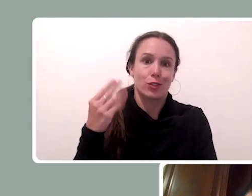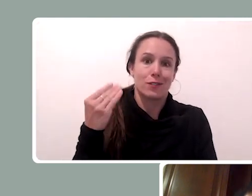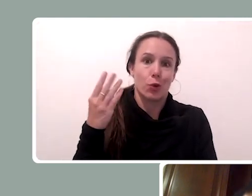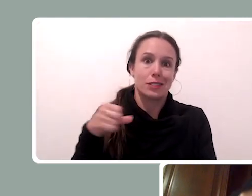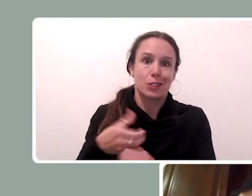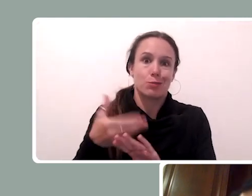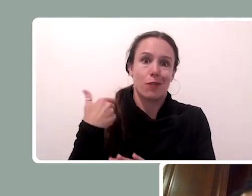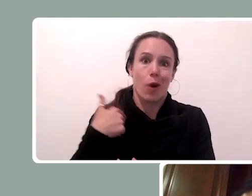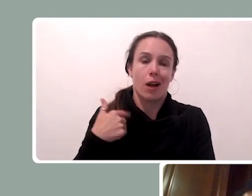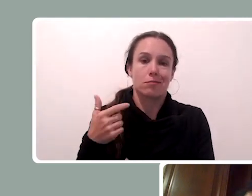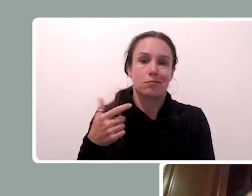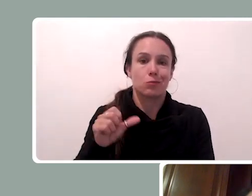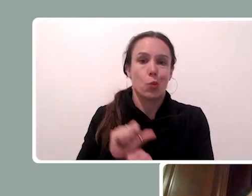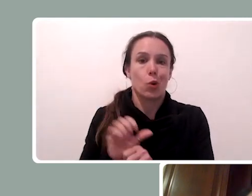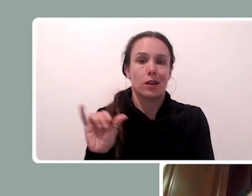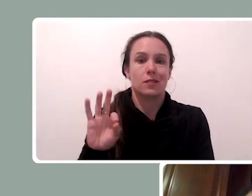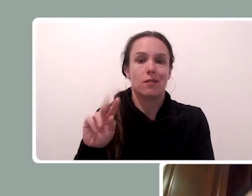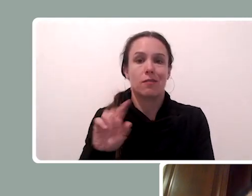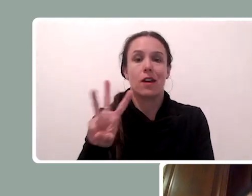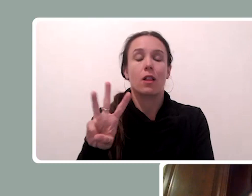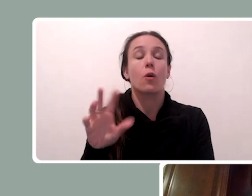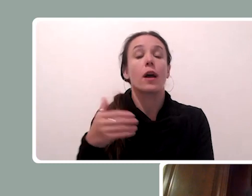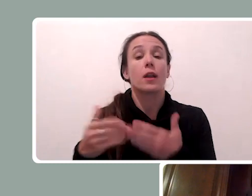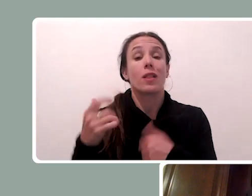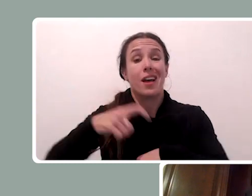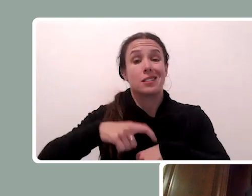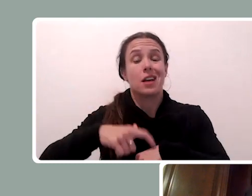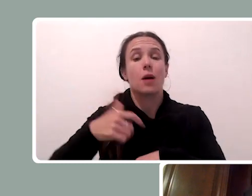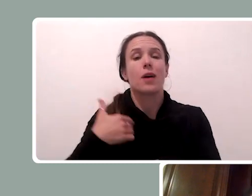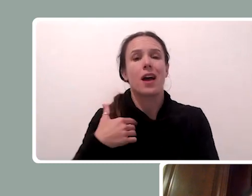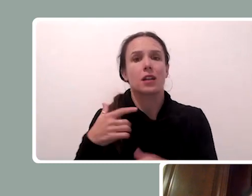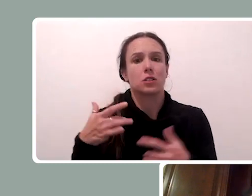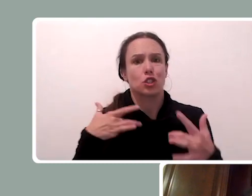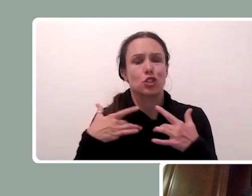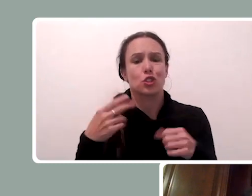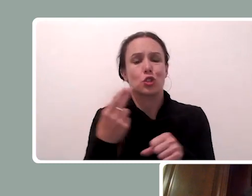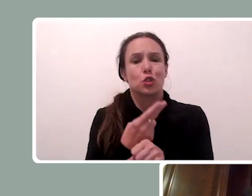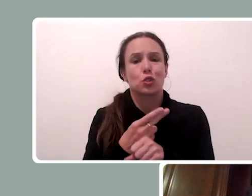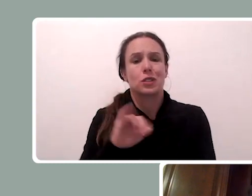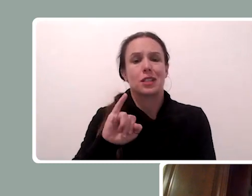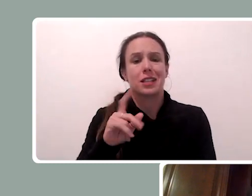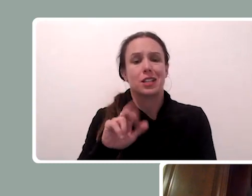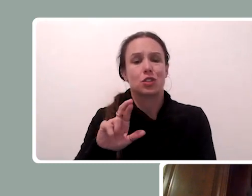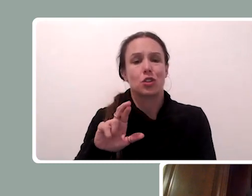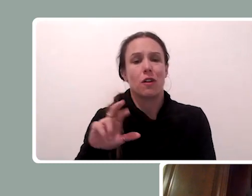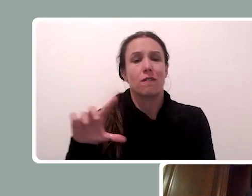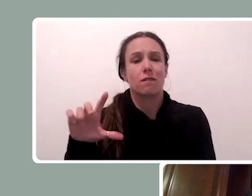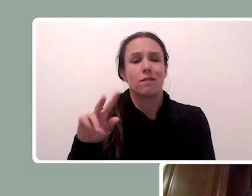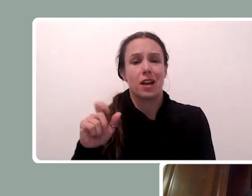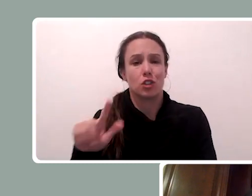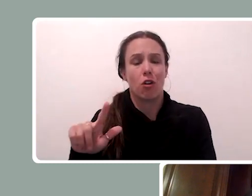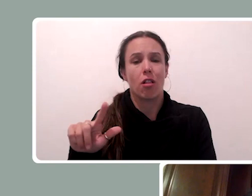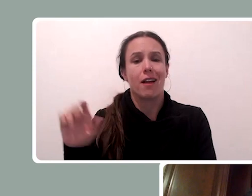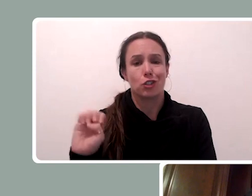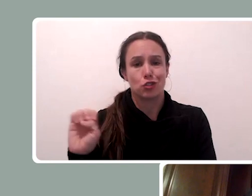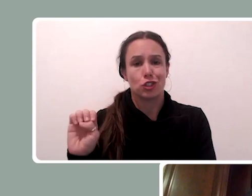ago, we had a lot of concern about using intravaginal estrogen, but I think that has really dissipated